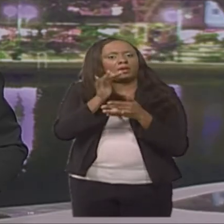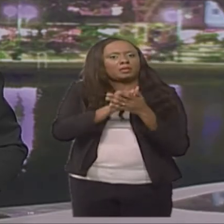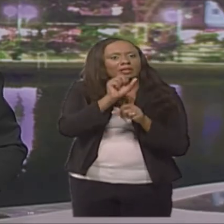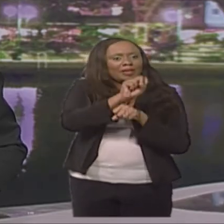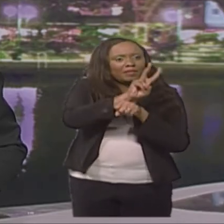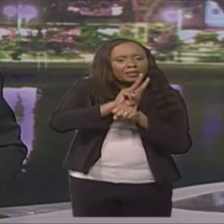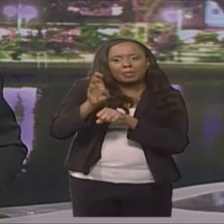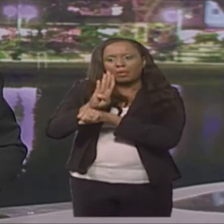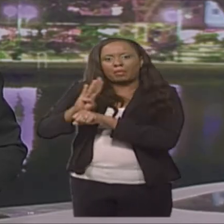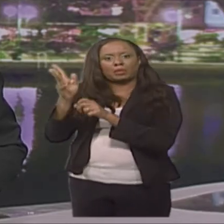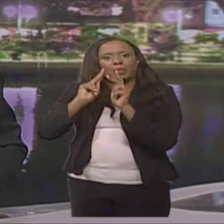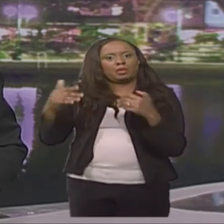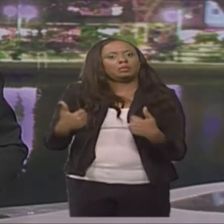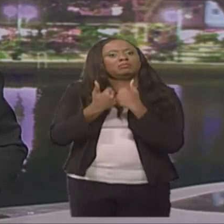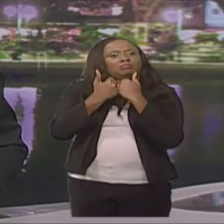Barbados.